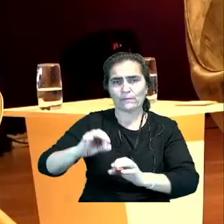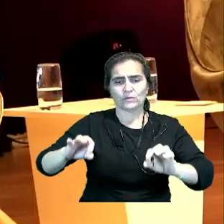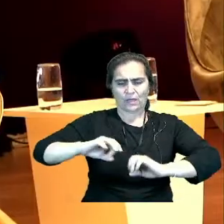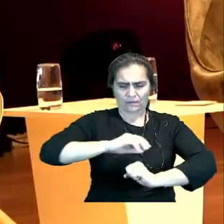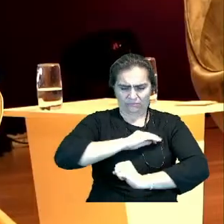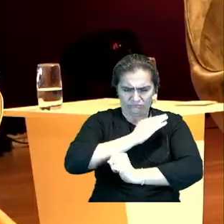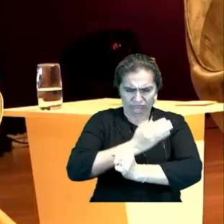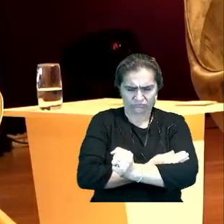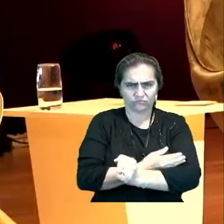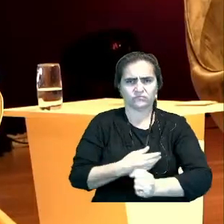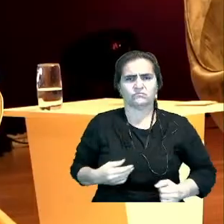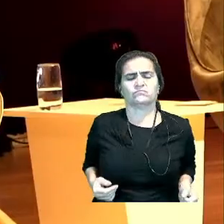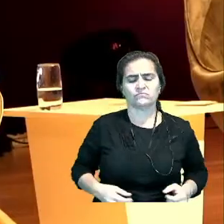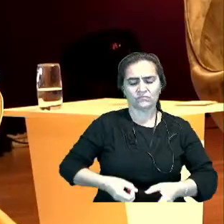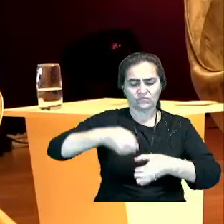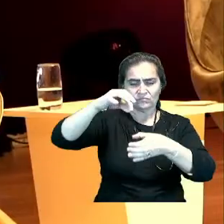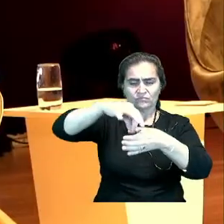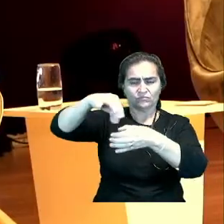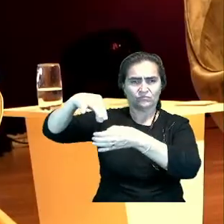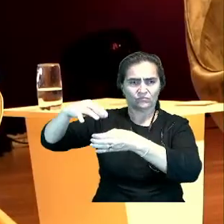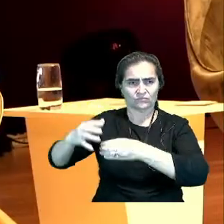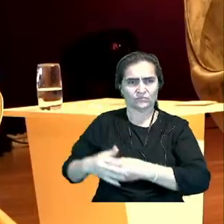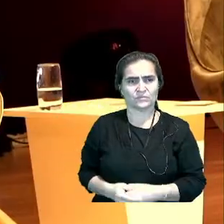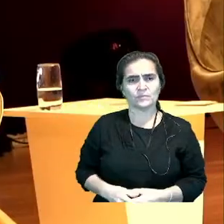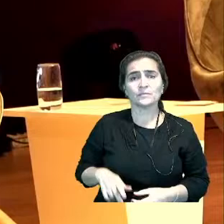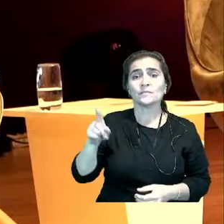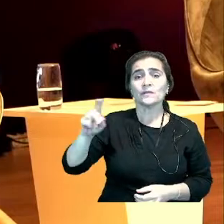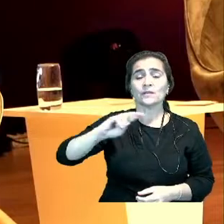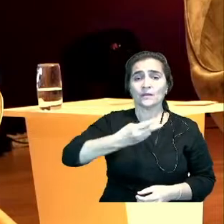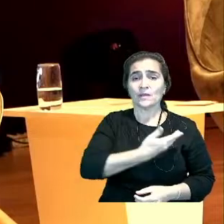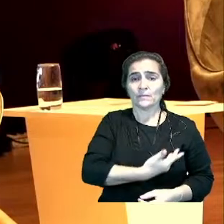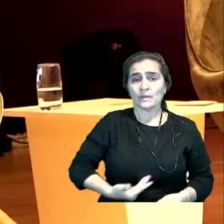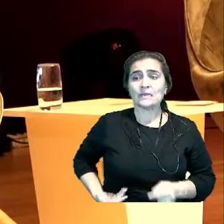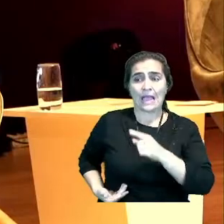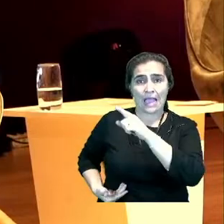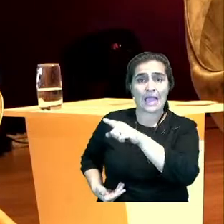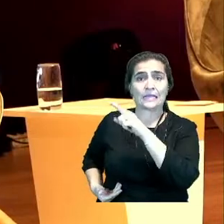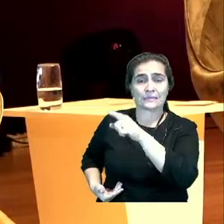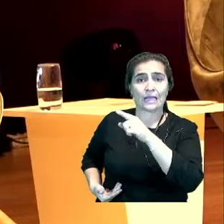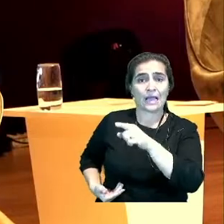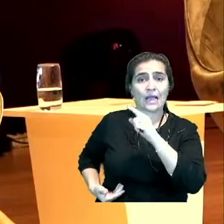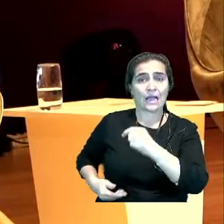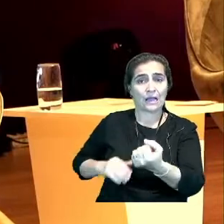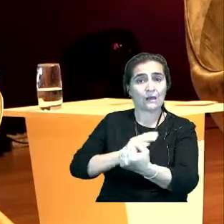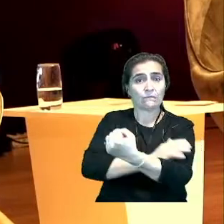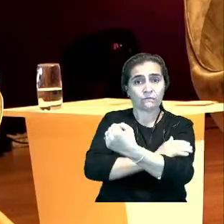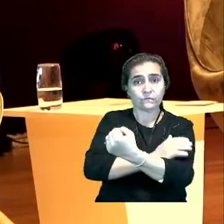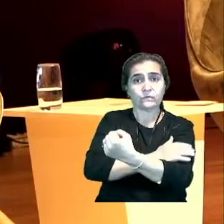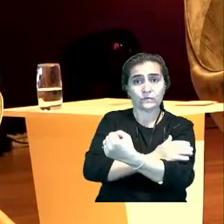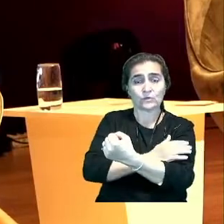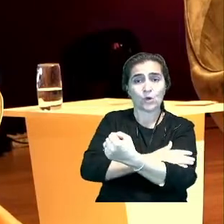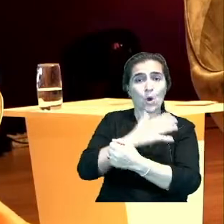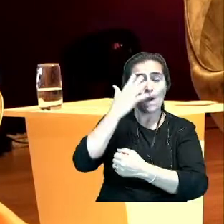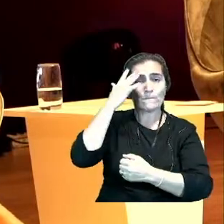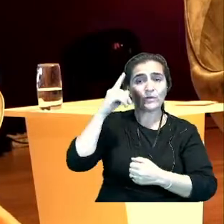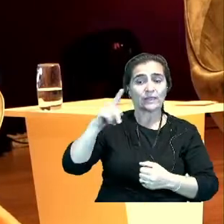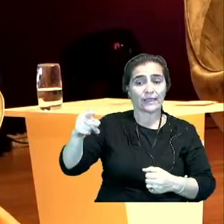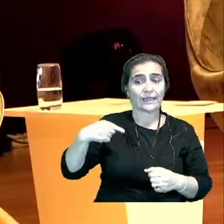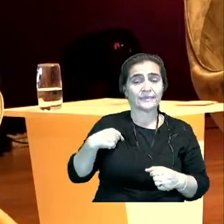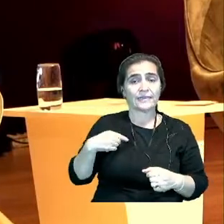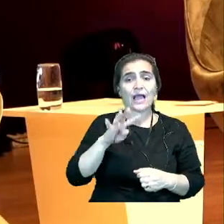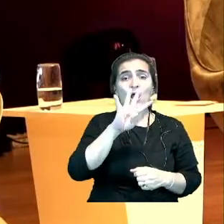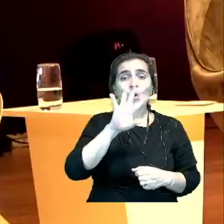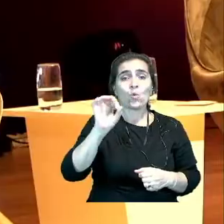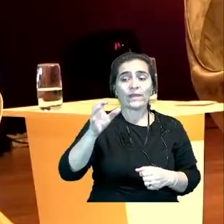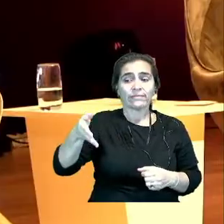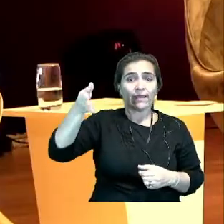and the bravery to stand up in the midst of the circumstances to plant. And the Vice President was very brave at 40 years of age to